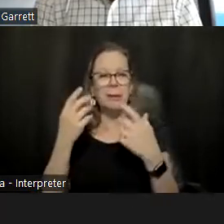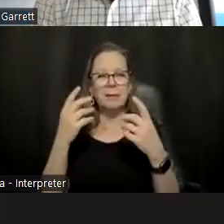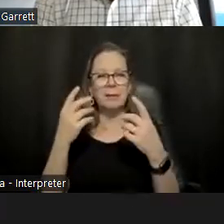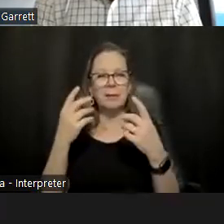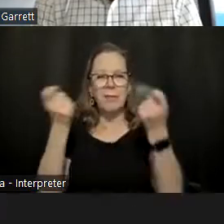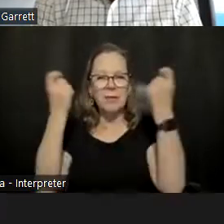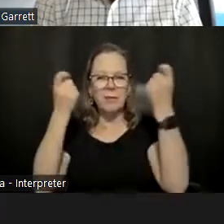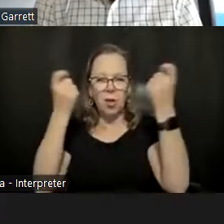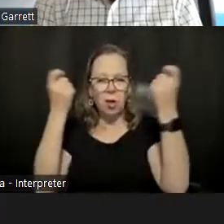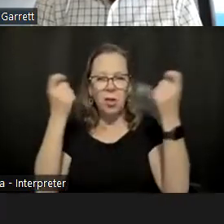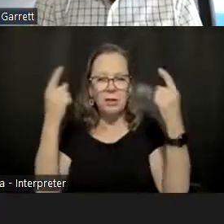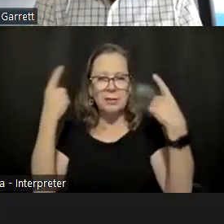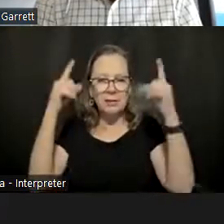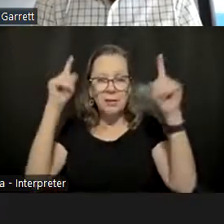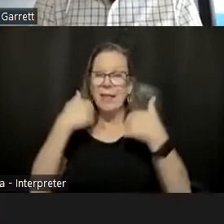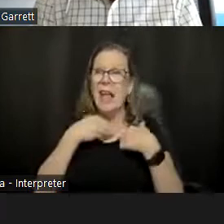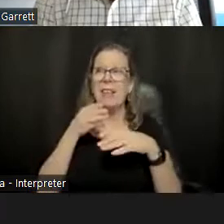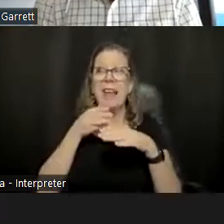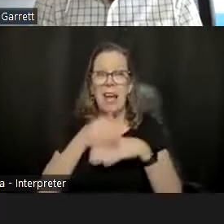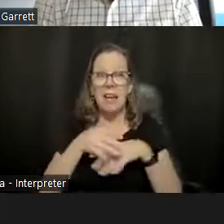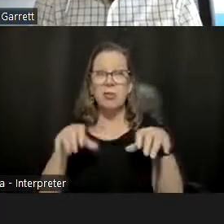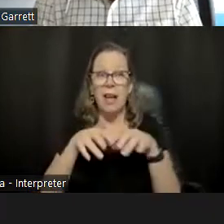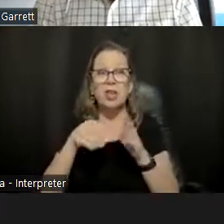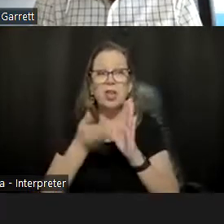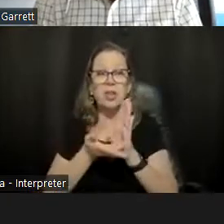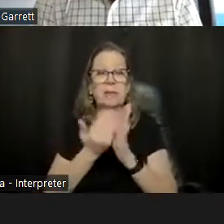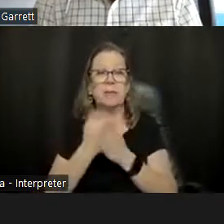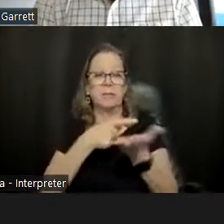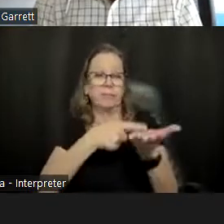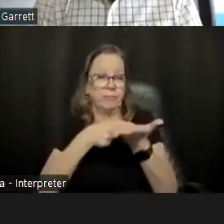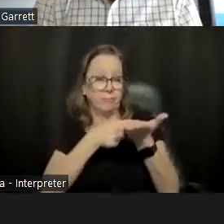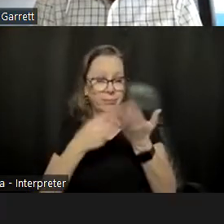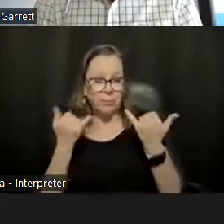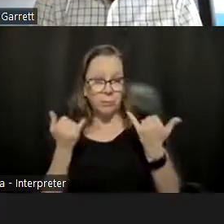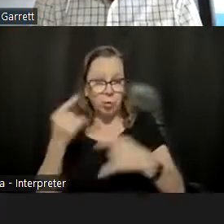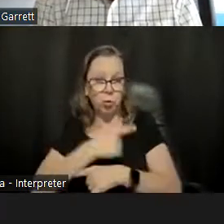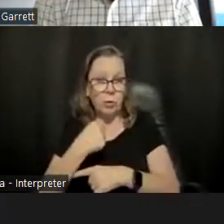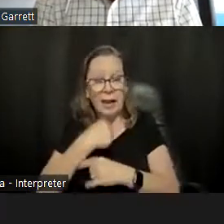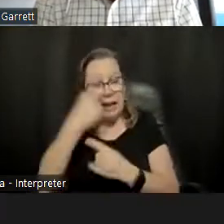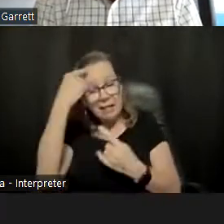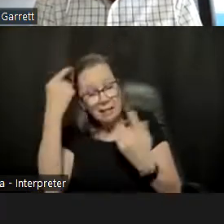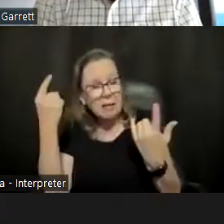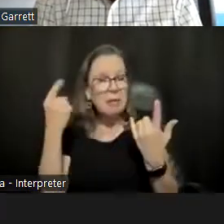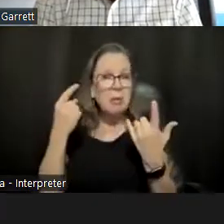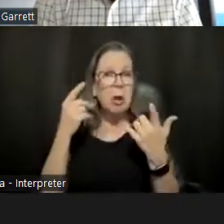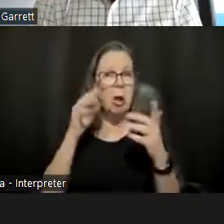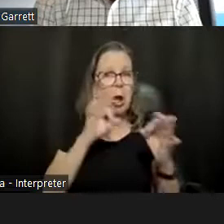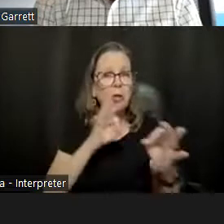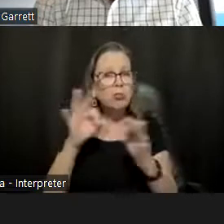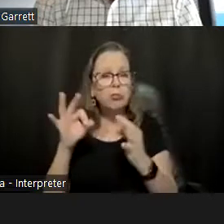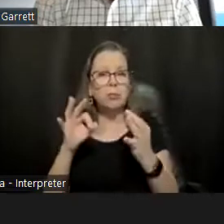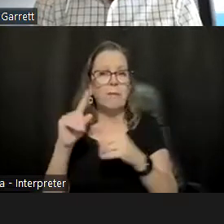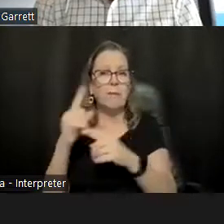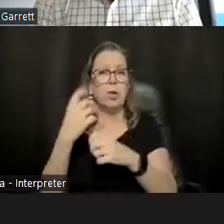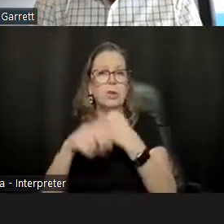had the after action review today, and all in all, I think things went pretty well. This is their